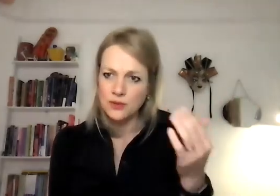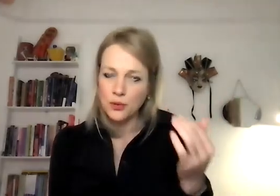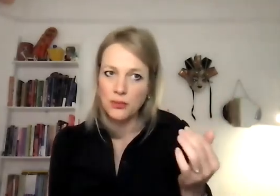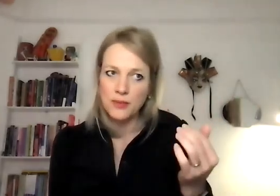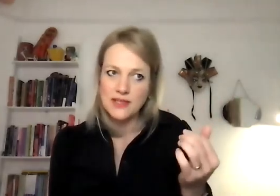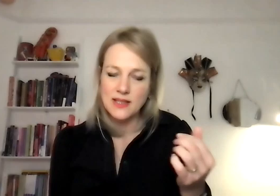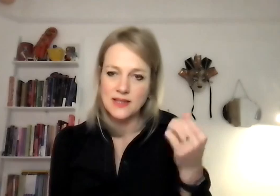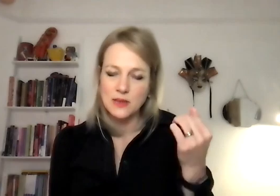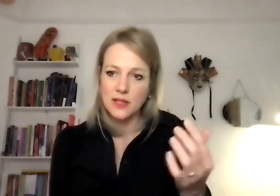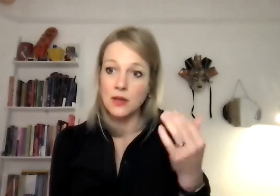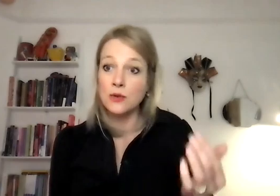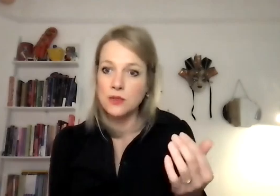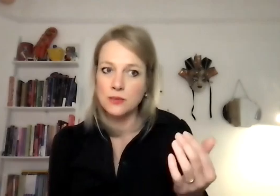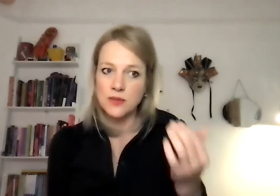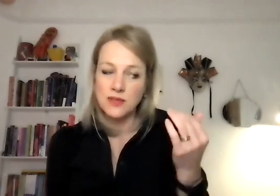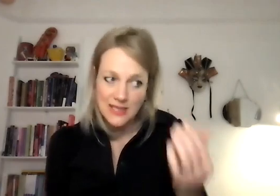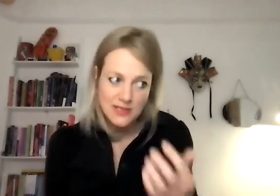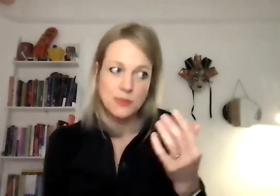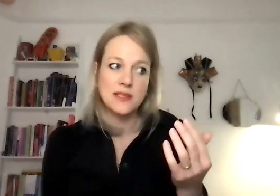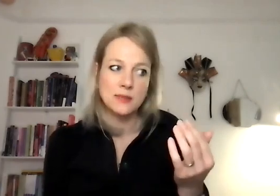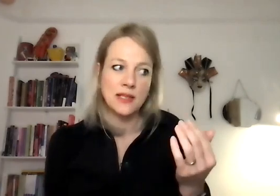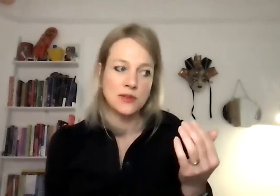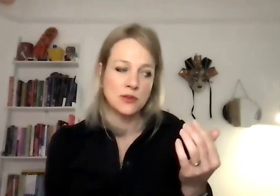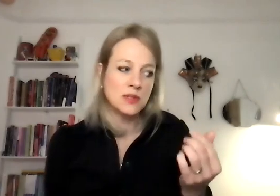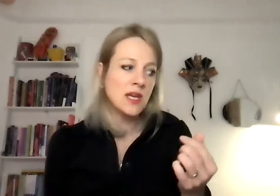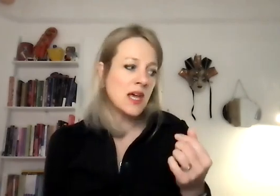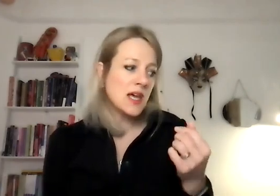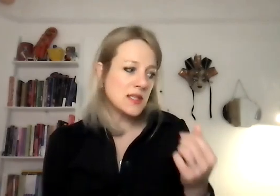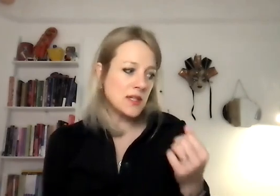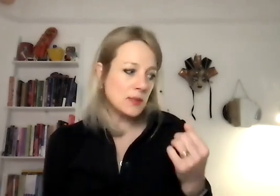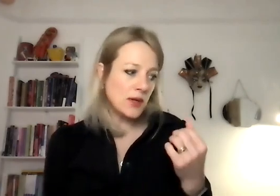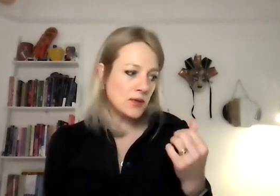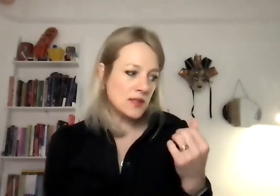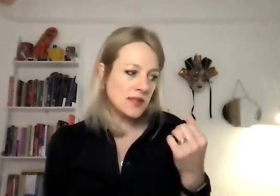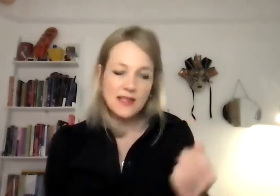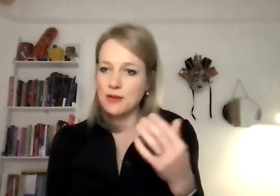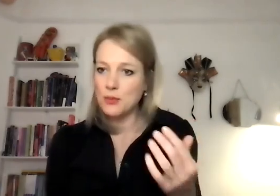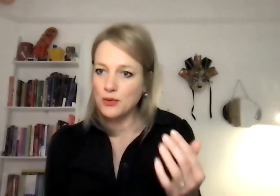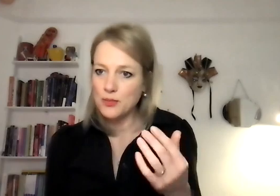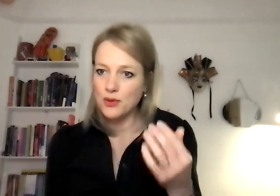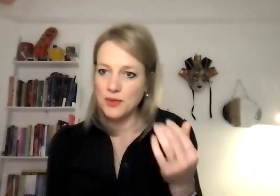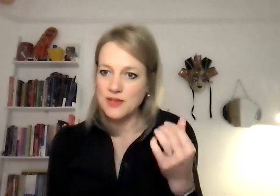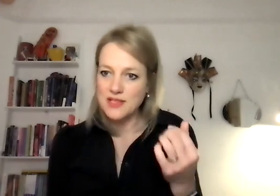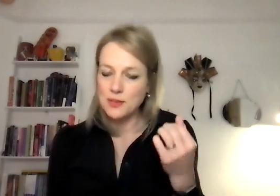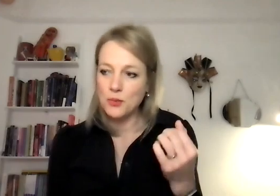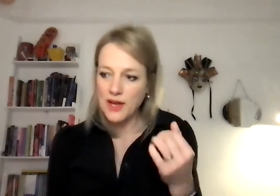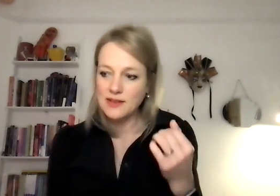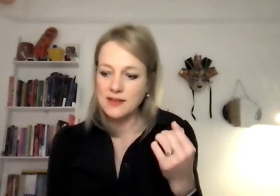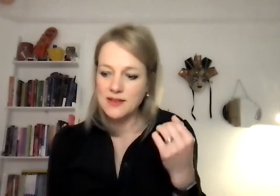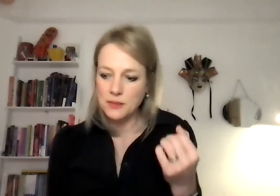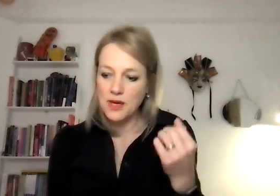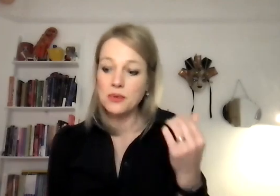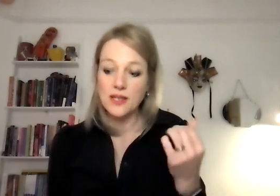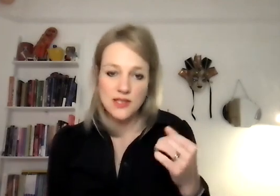those sort of problematic things that we know that need to be dismantled. So I suppose, yes, there are multiple communities, but